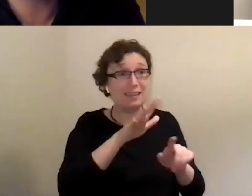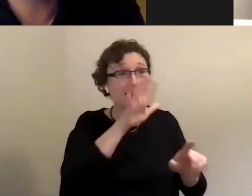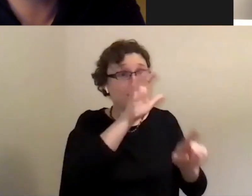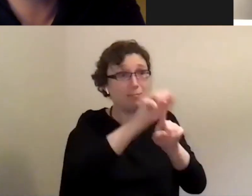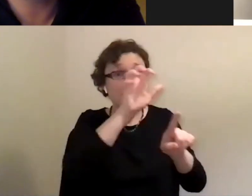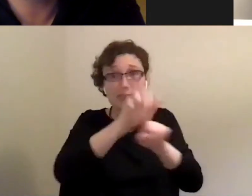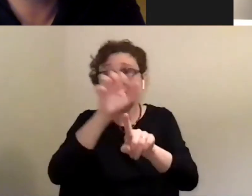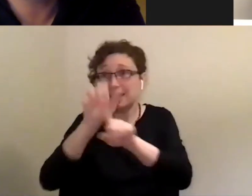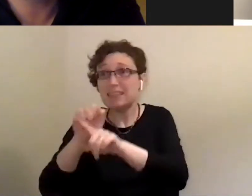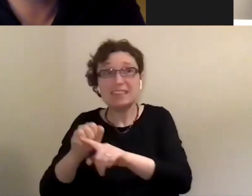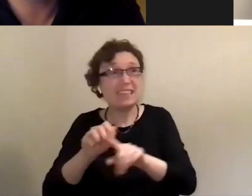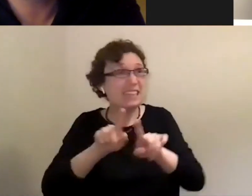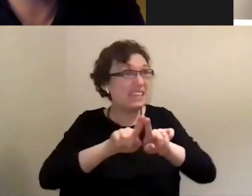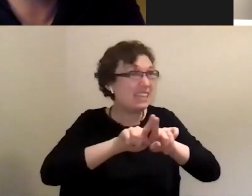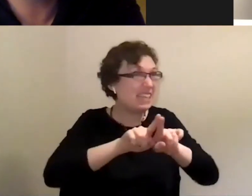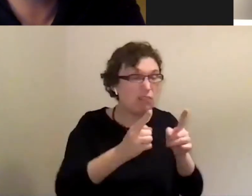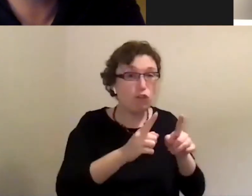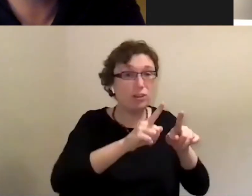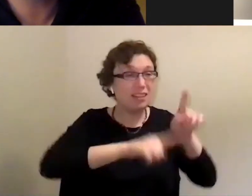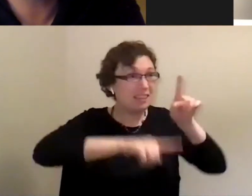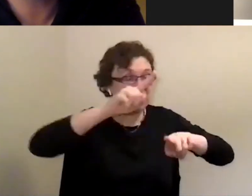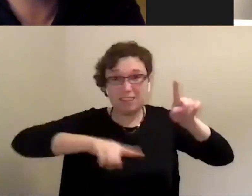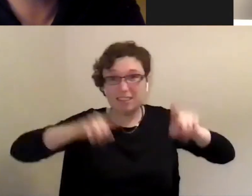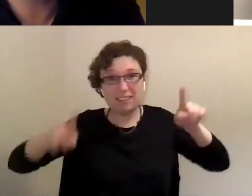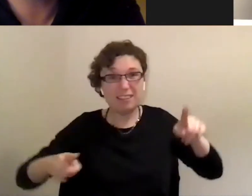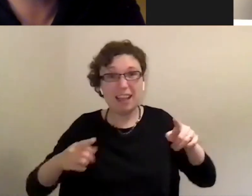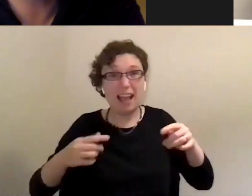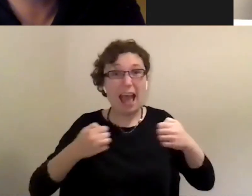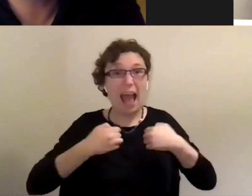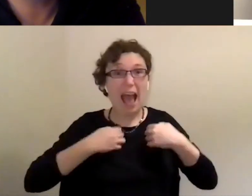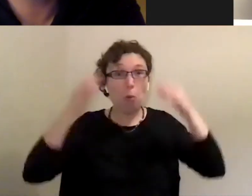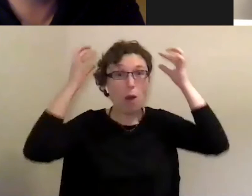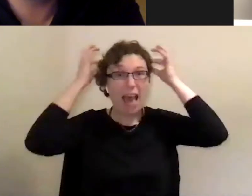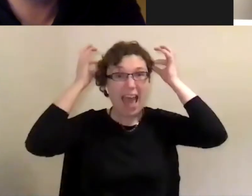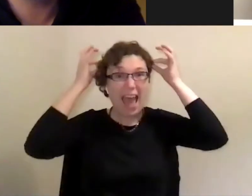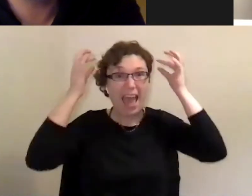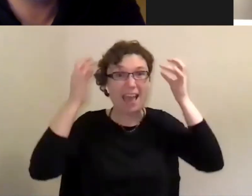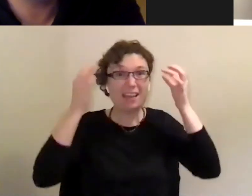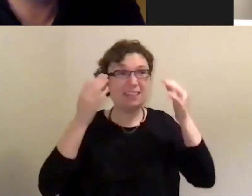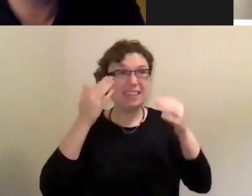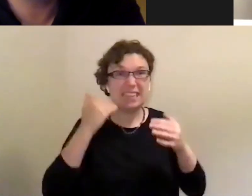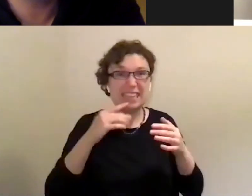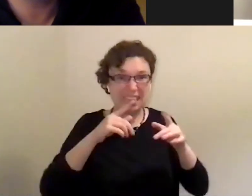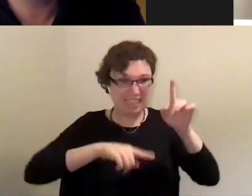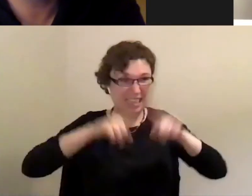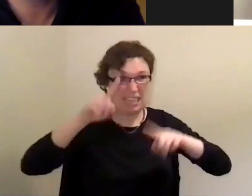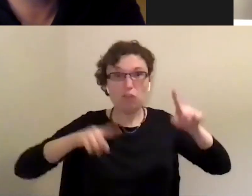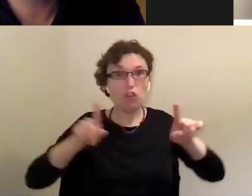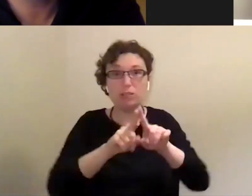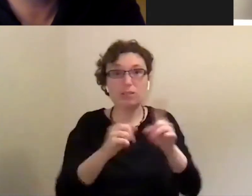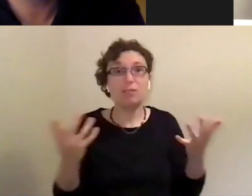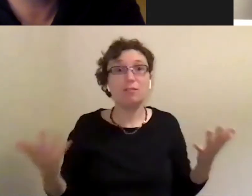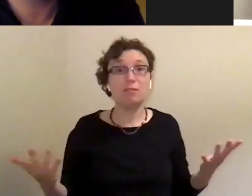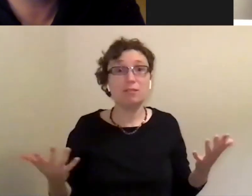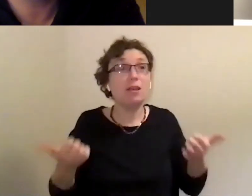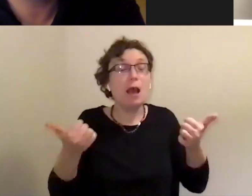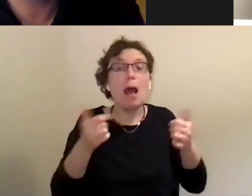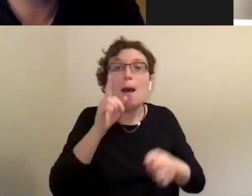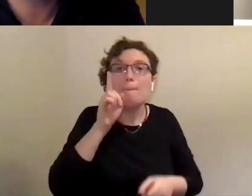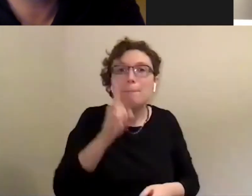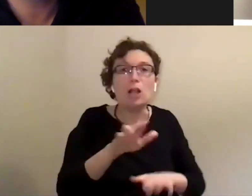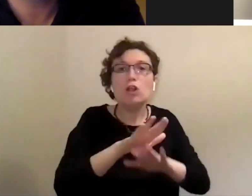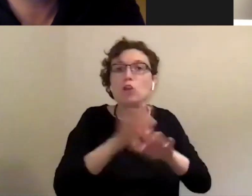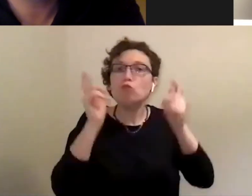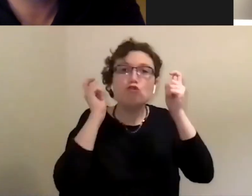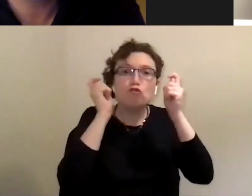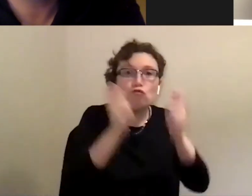your hair is different to mine. I see you're eating a different meal to me. That's fine, but don't treat someone differently because of it. Don't make them